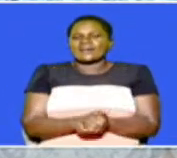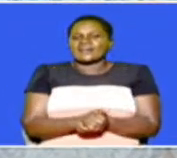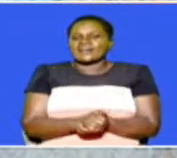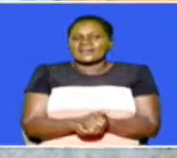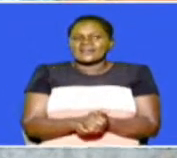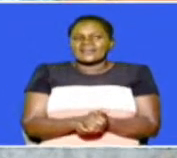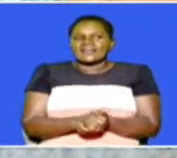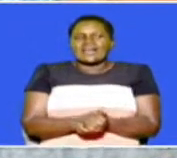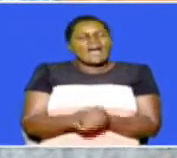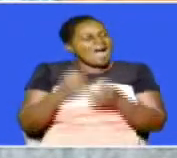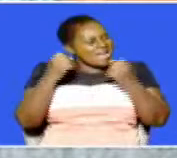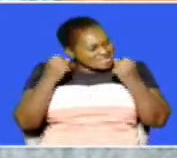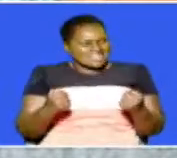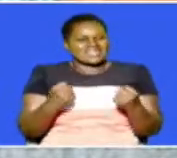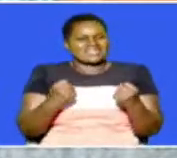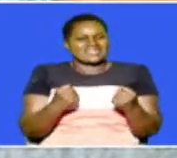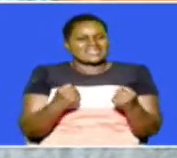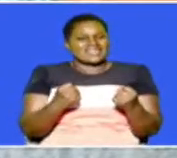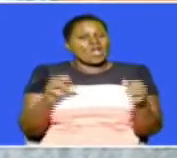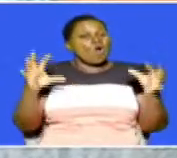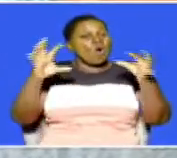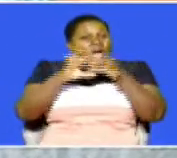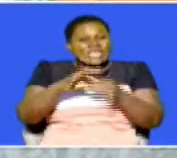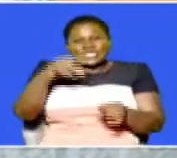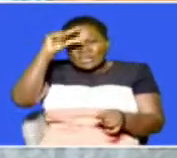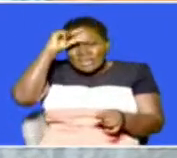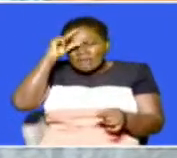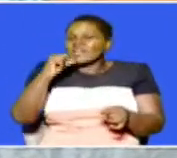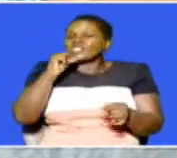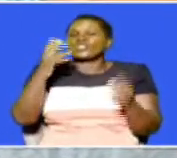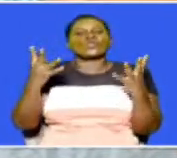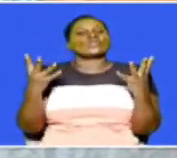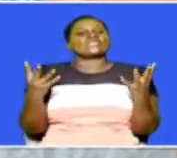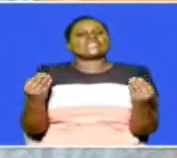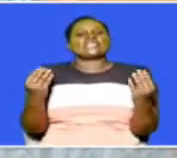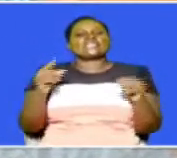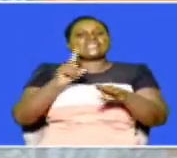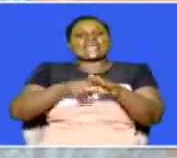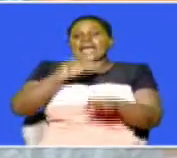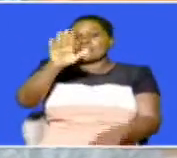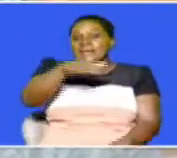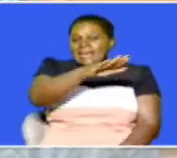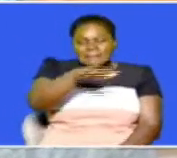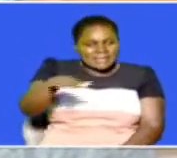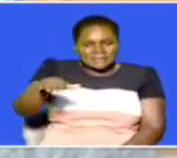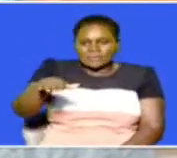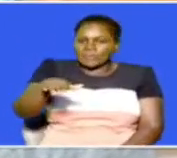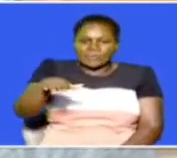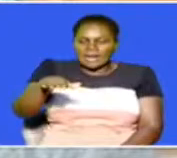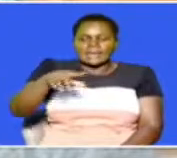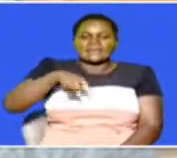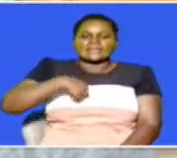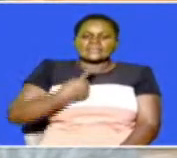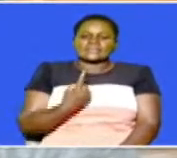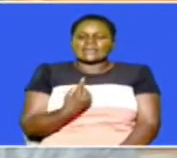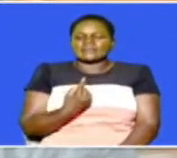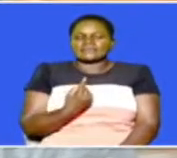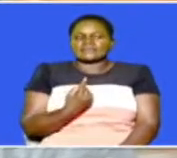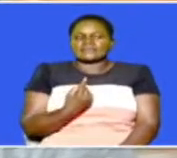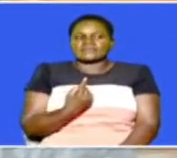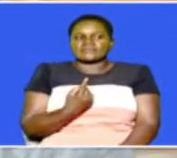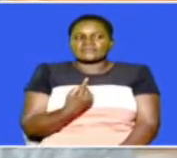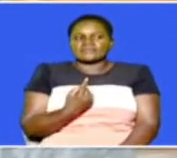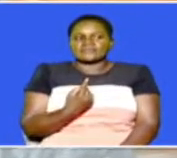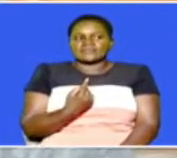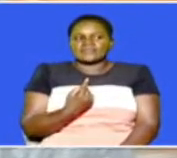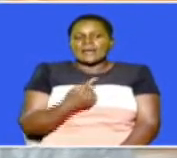It was very difficult to navigate the parliament that time, the House. We were a